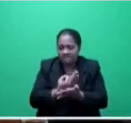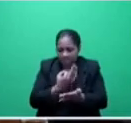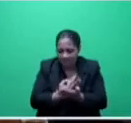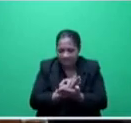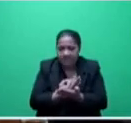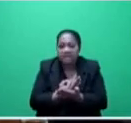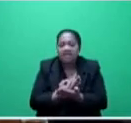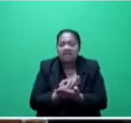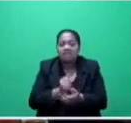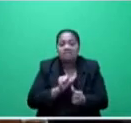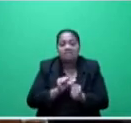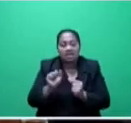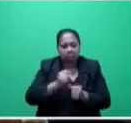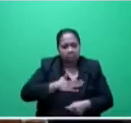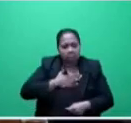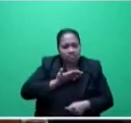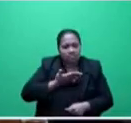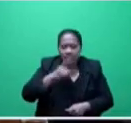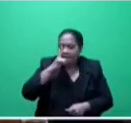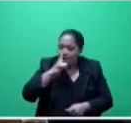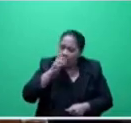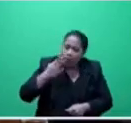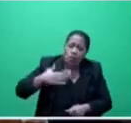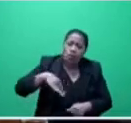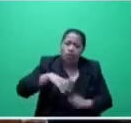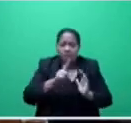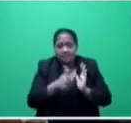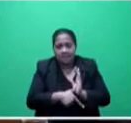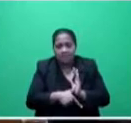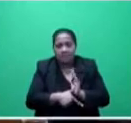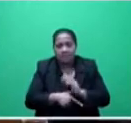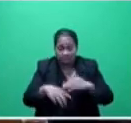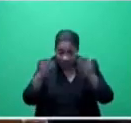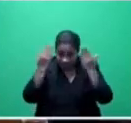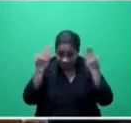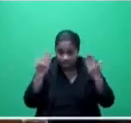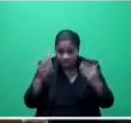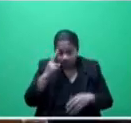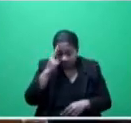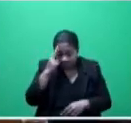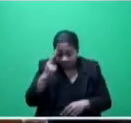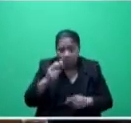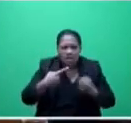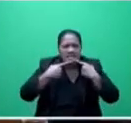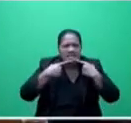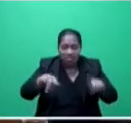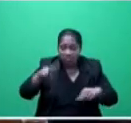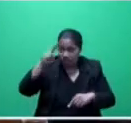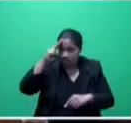best interest of its people at all times. Mr. Speaker, during the announcement of national